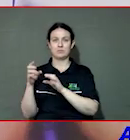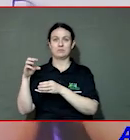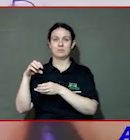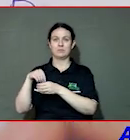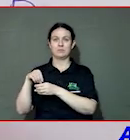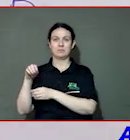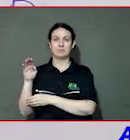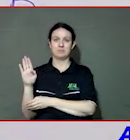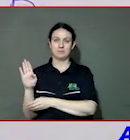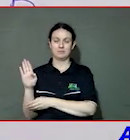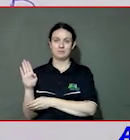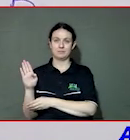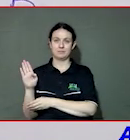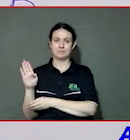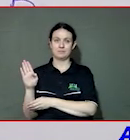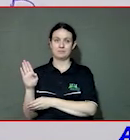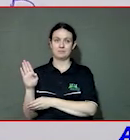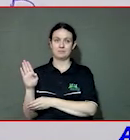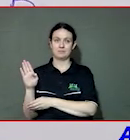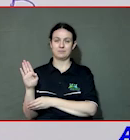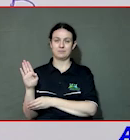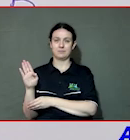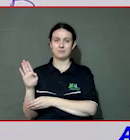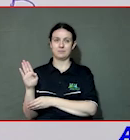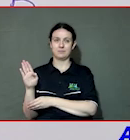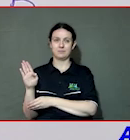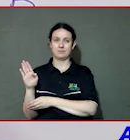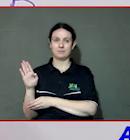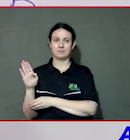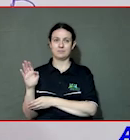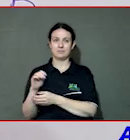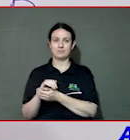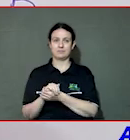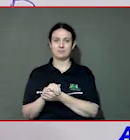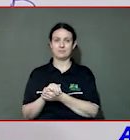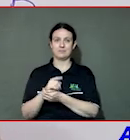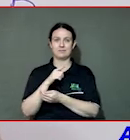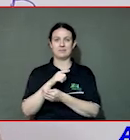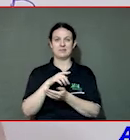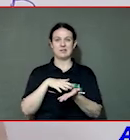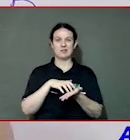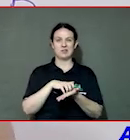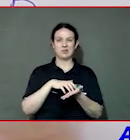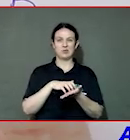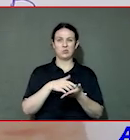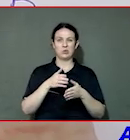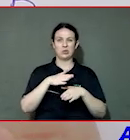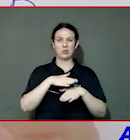in B than the weaker